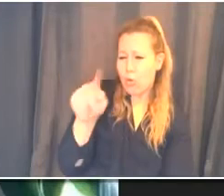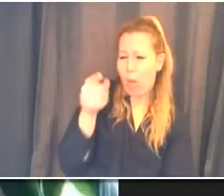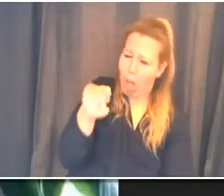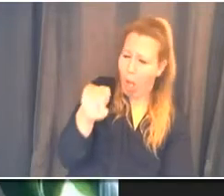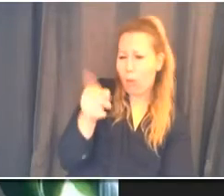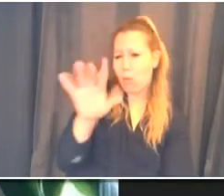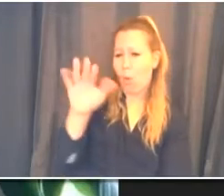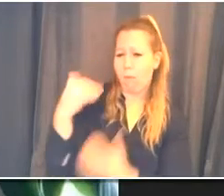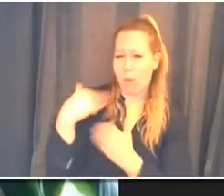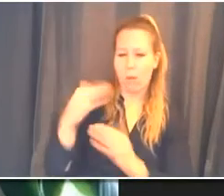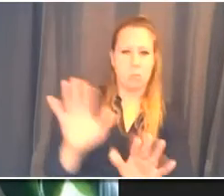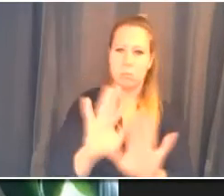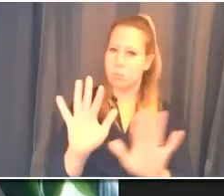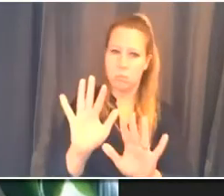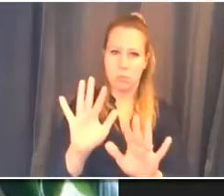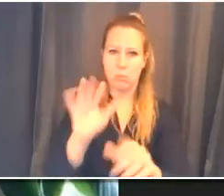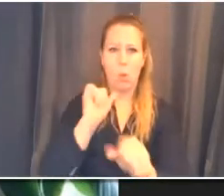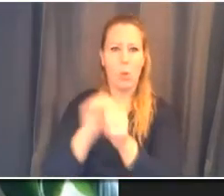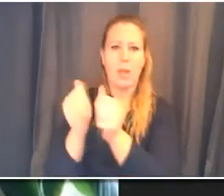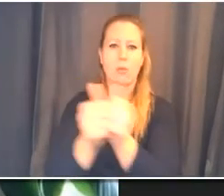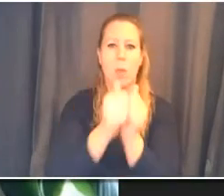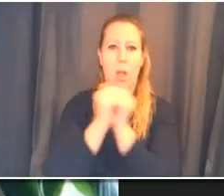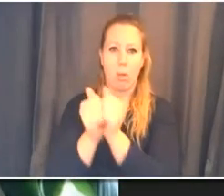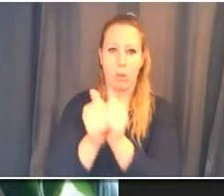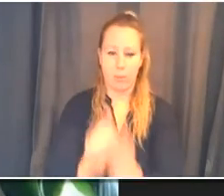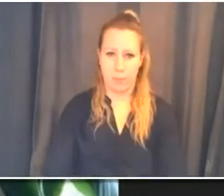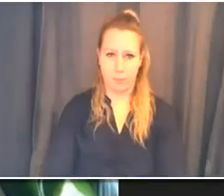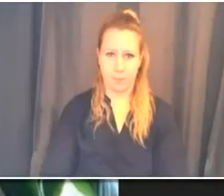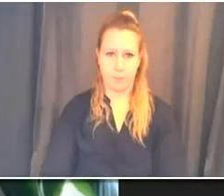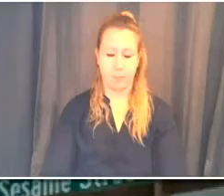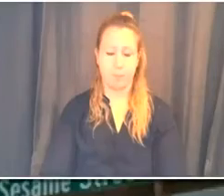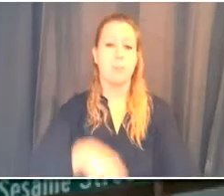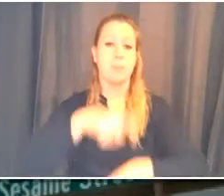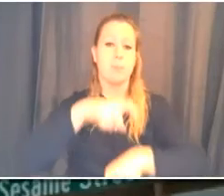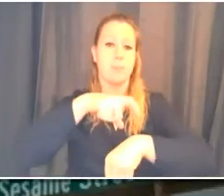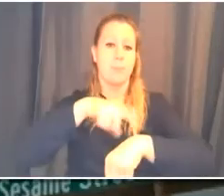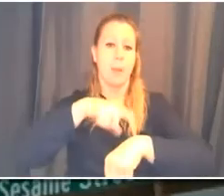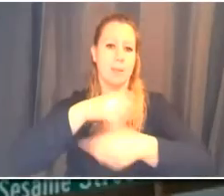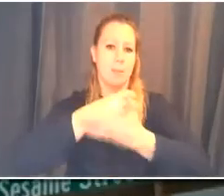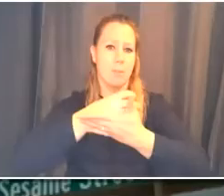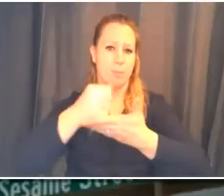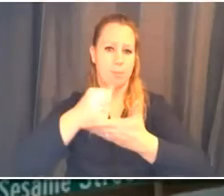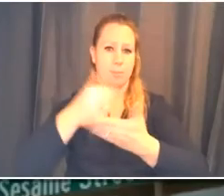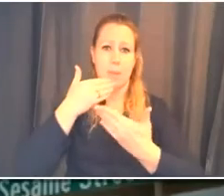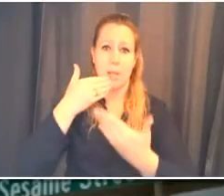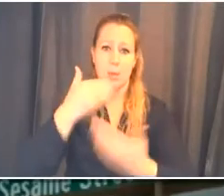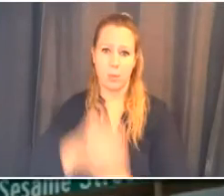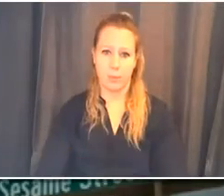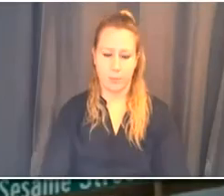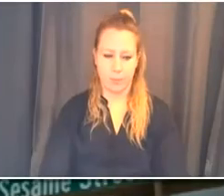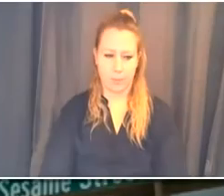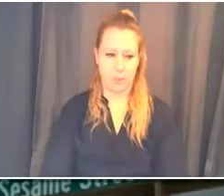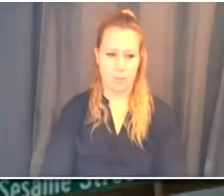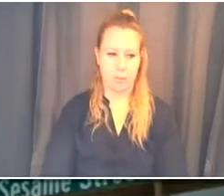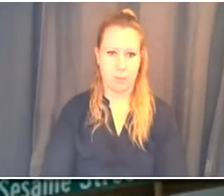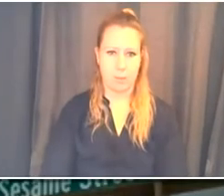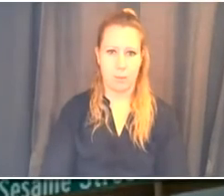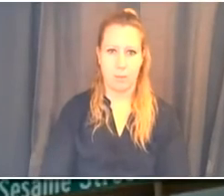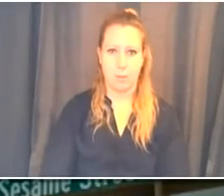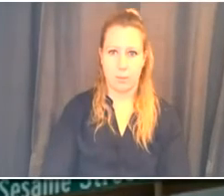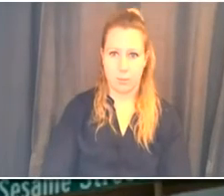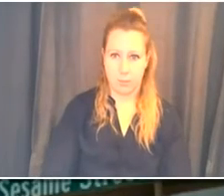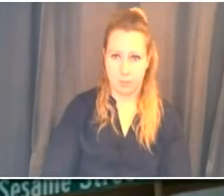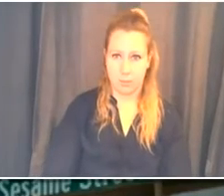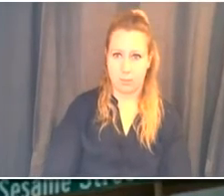Manaka or actually council member kis have you been unmuted